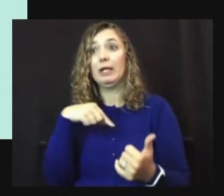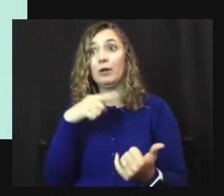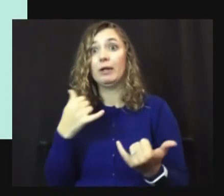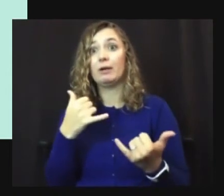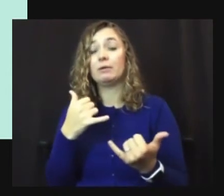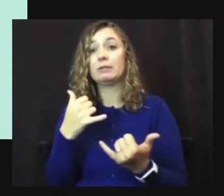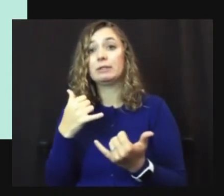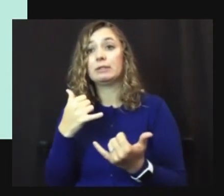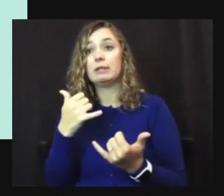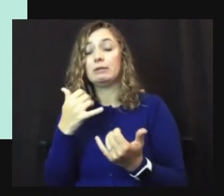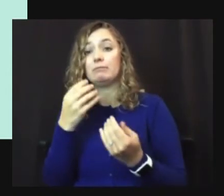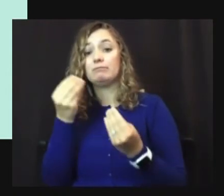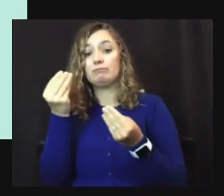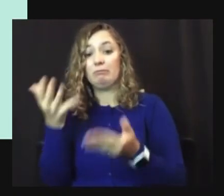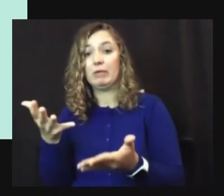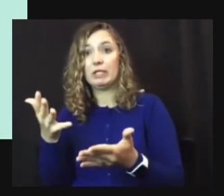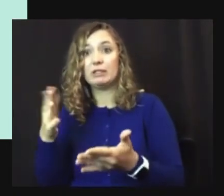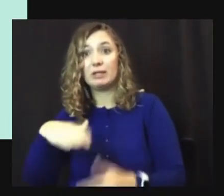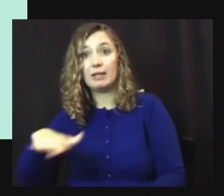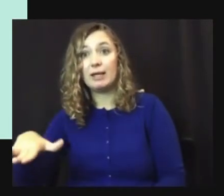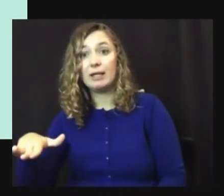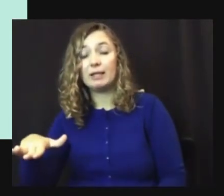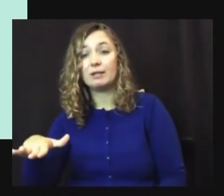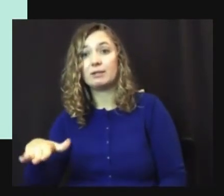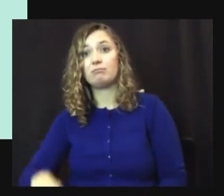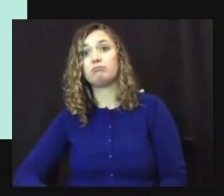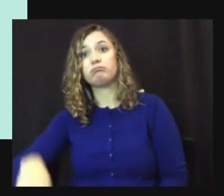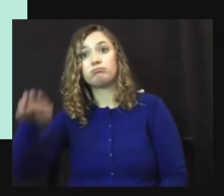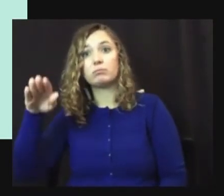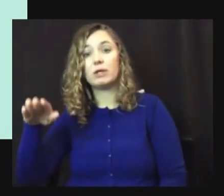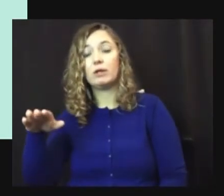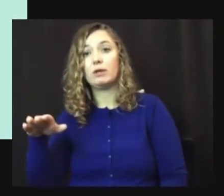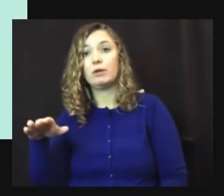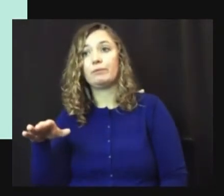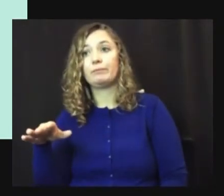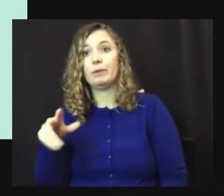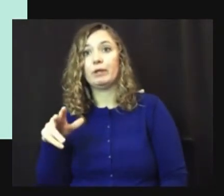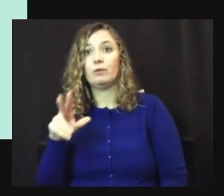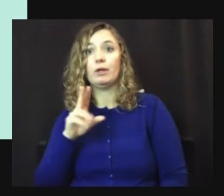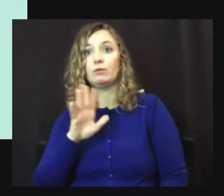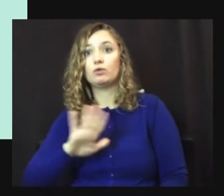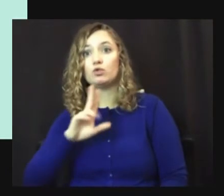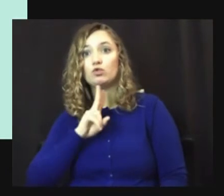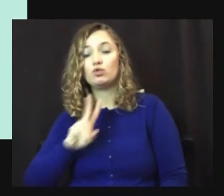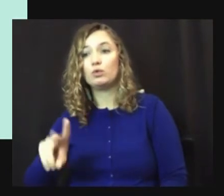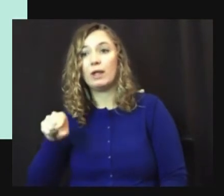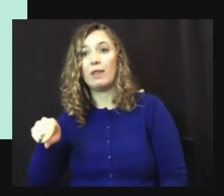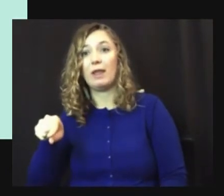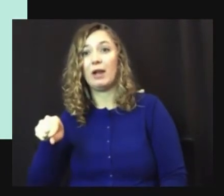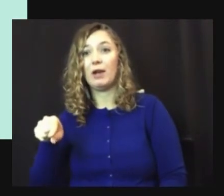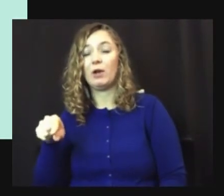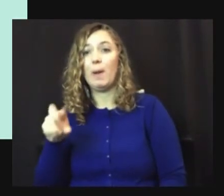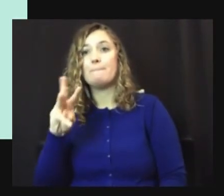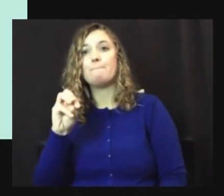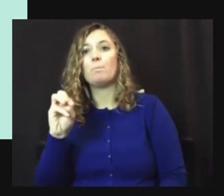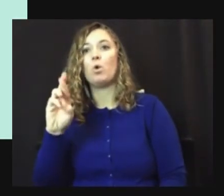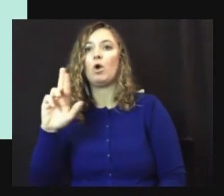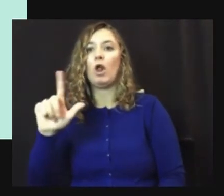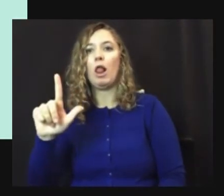the time that they're toddlers that they're a moral failure for not being